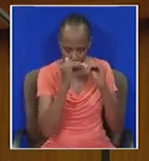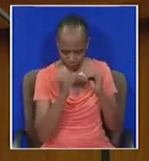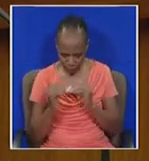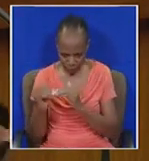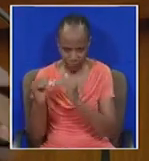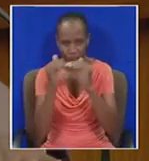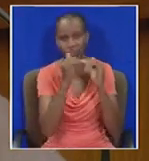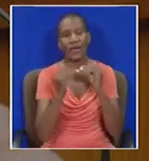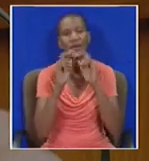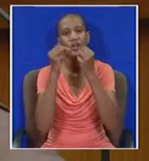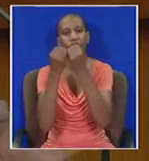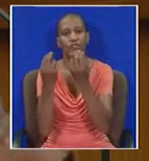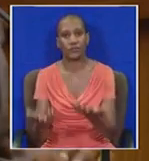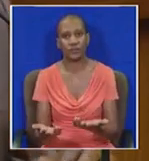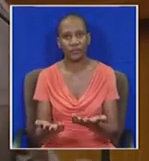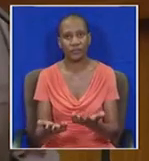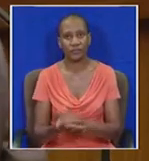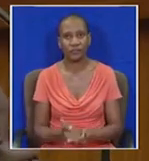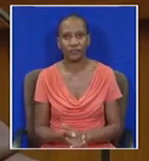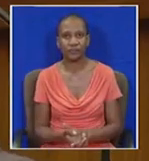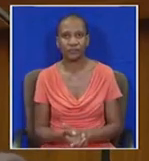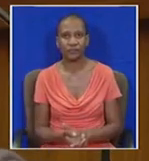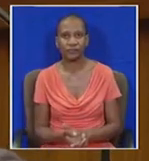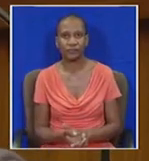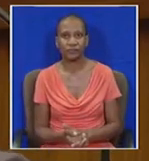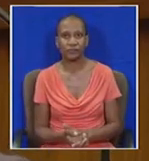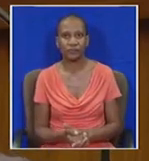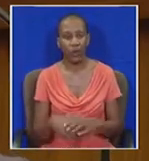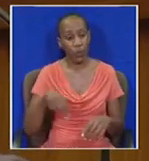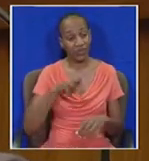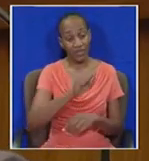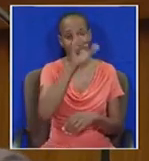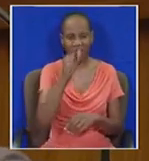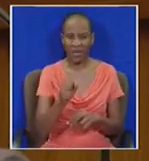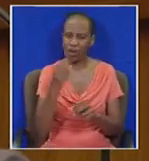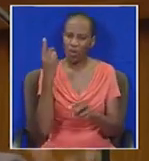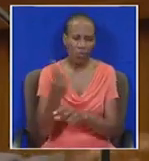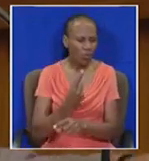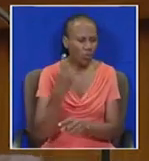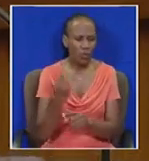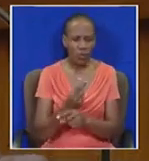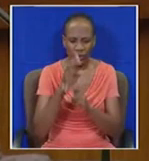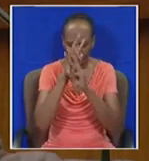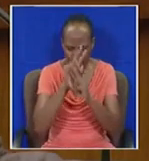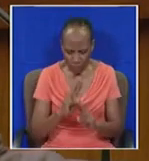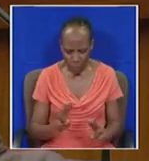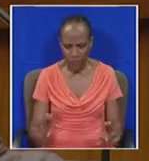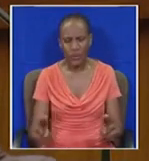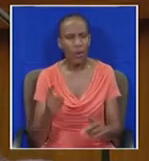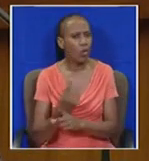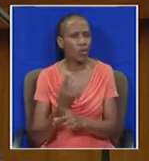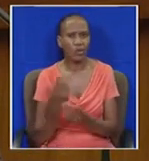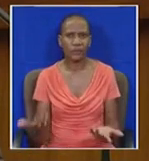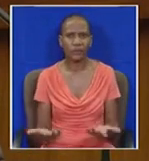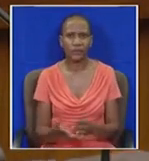society. We are quite a forgiving nation. In fact,